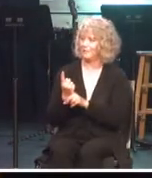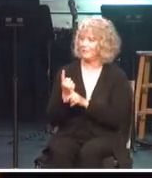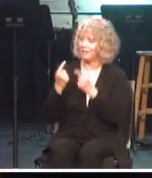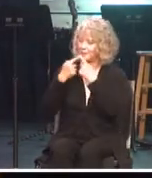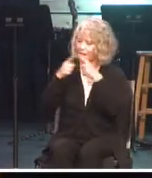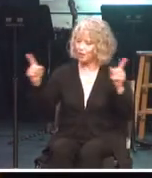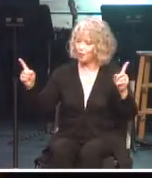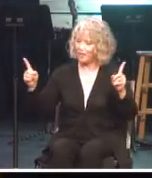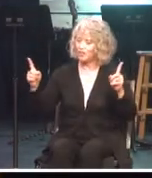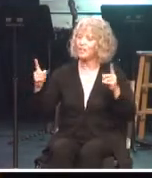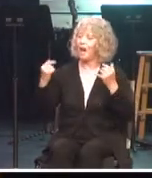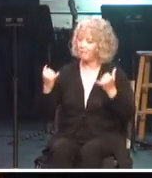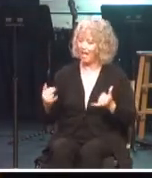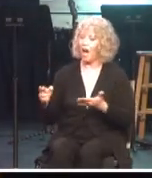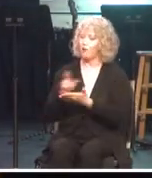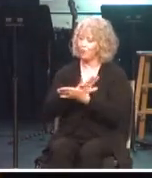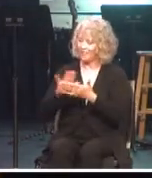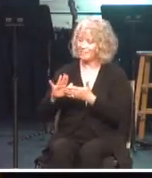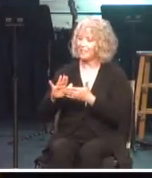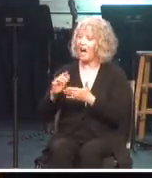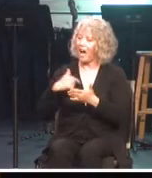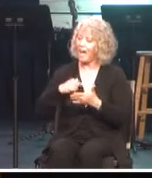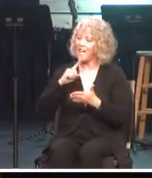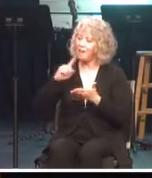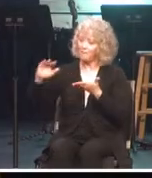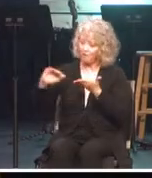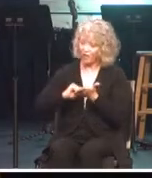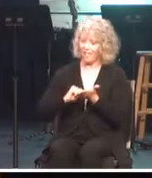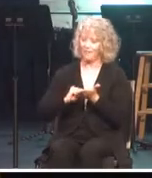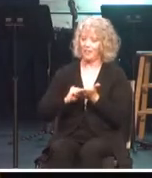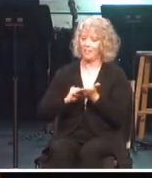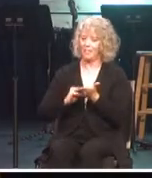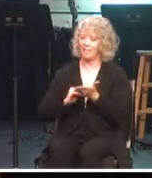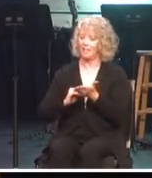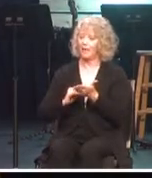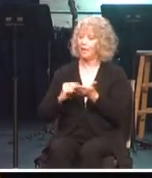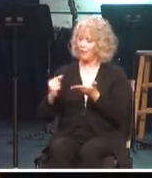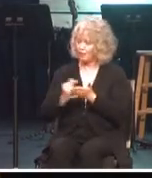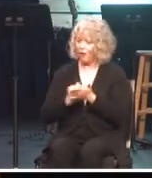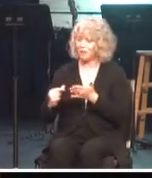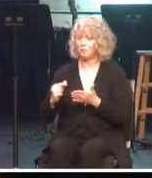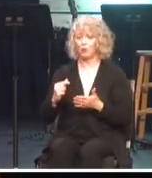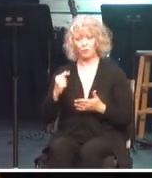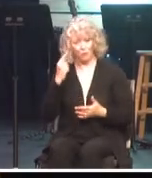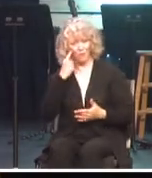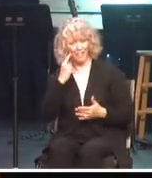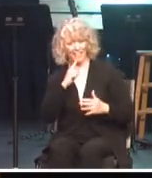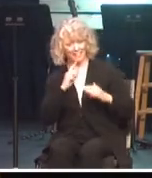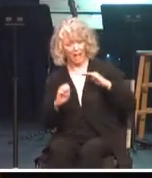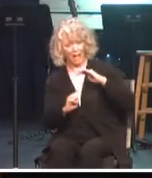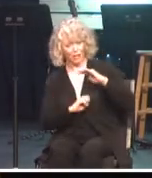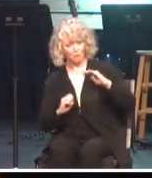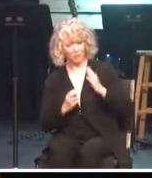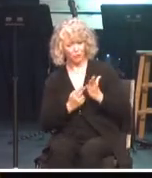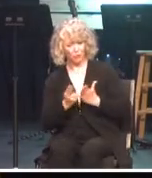forgiveness. As if the gospel is a mere elementary truth for only the baby Christian.